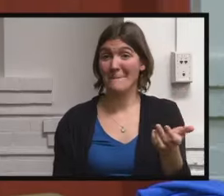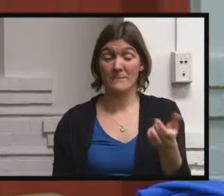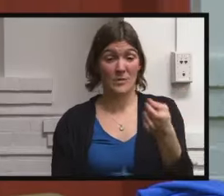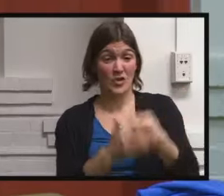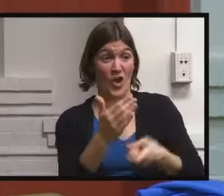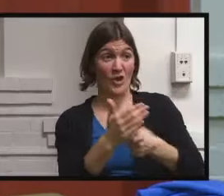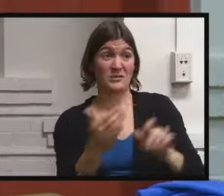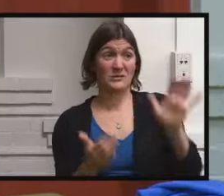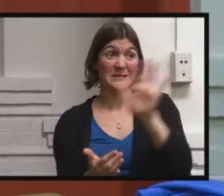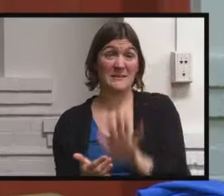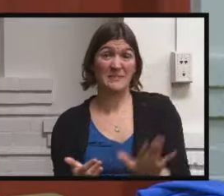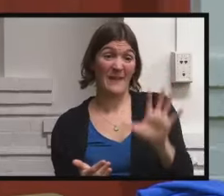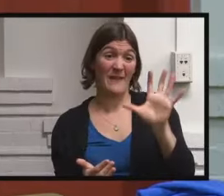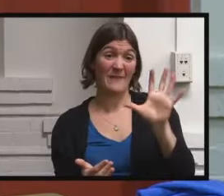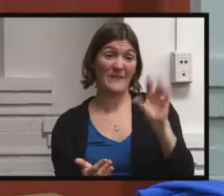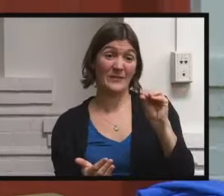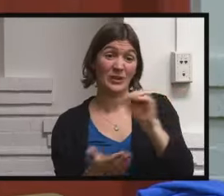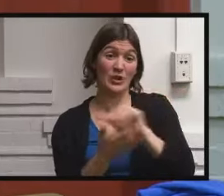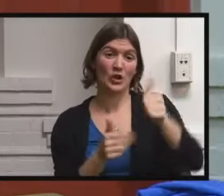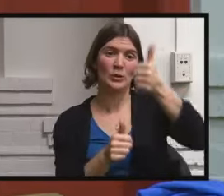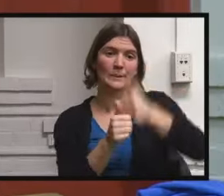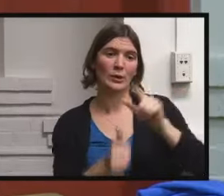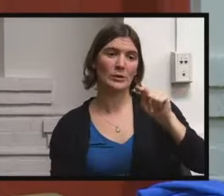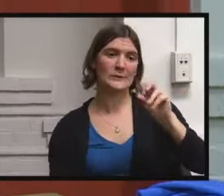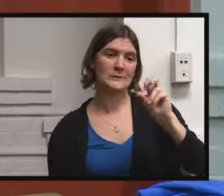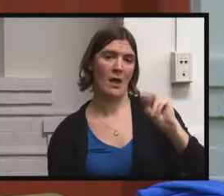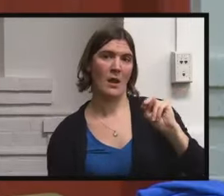cost is about $50 a ton.